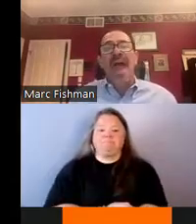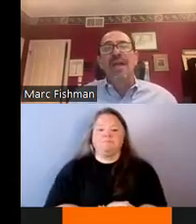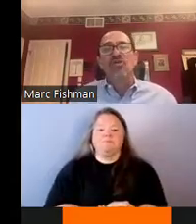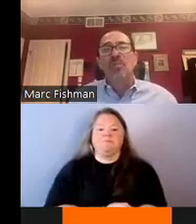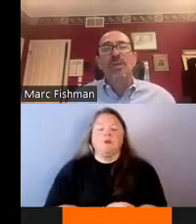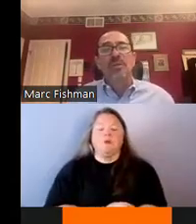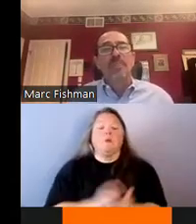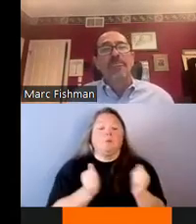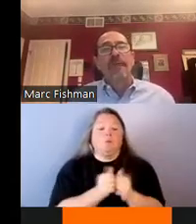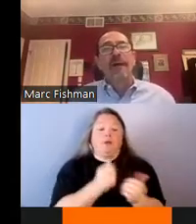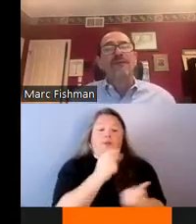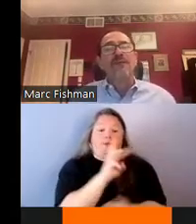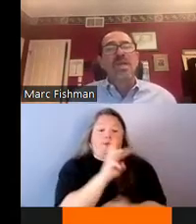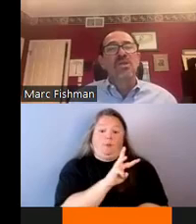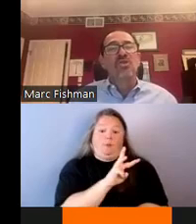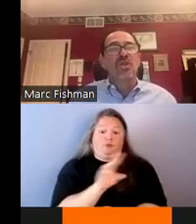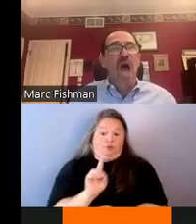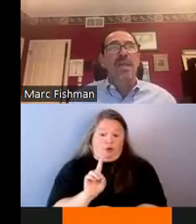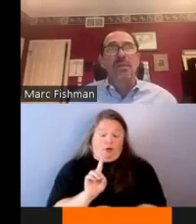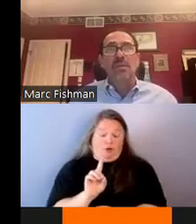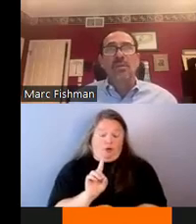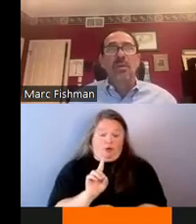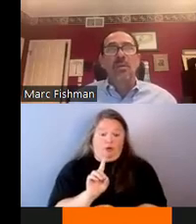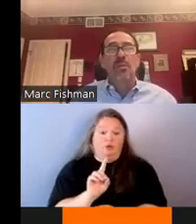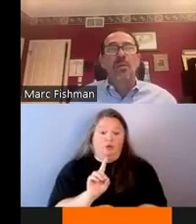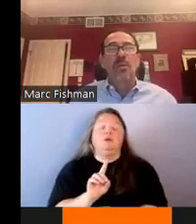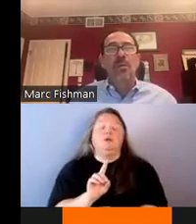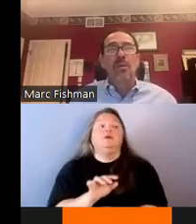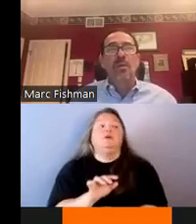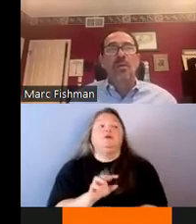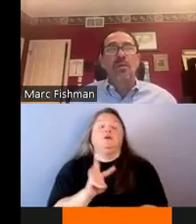Withdrawal management is not